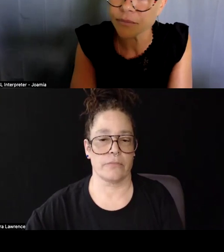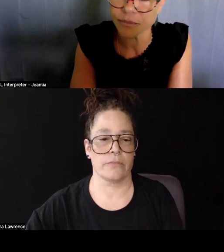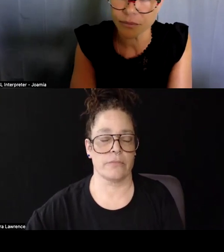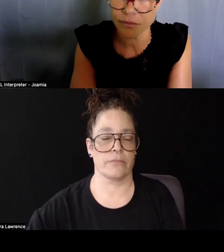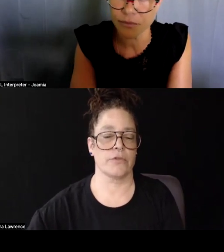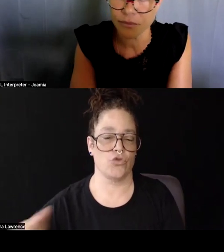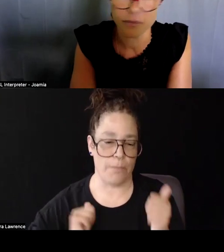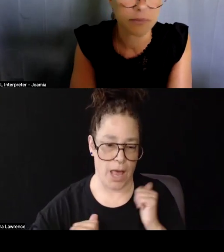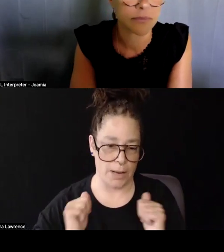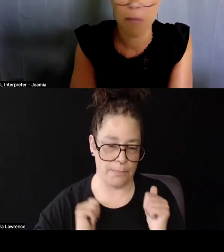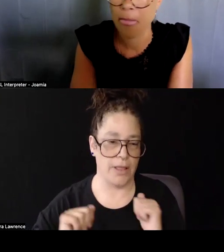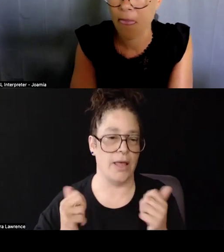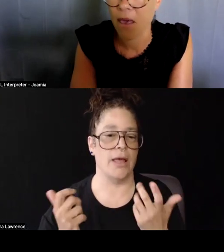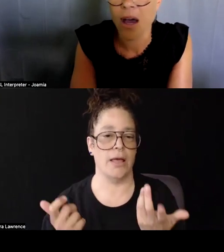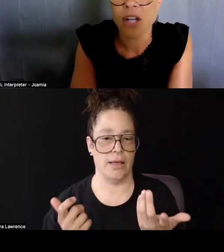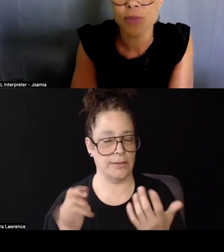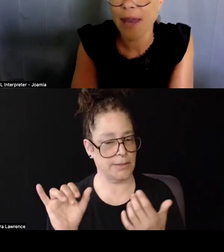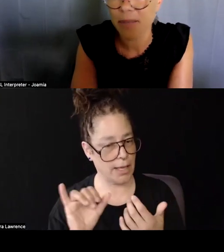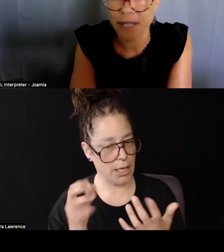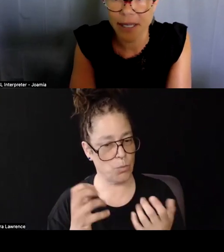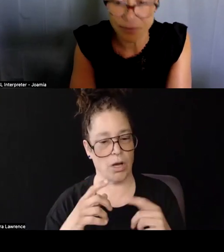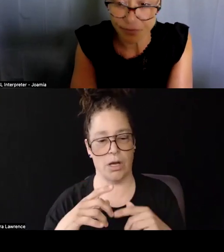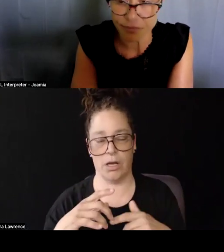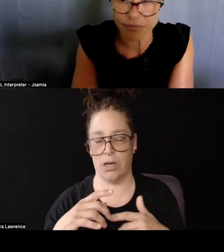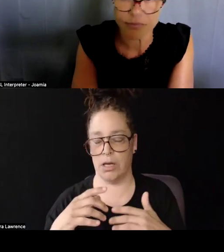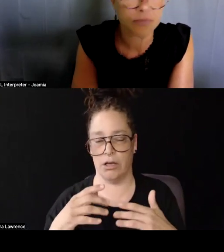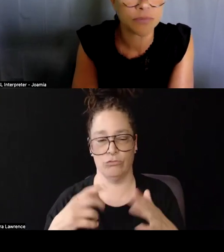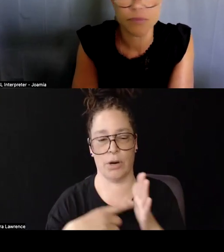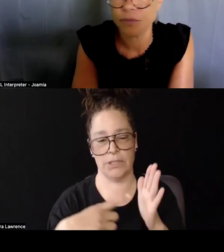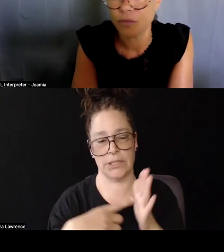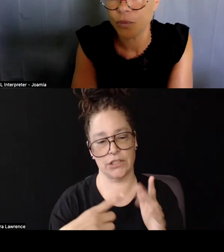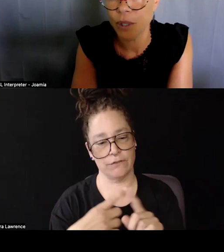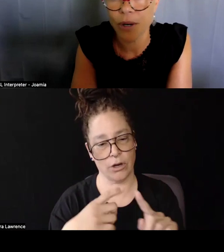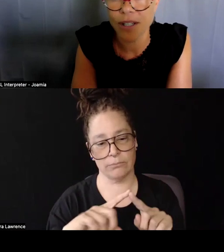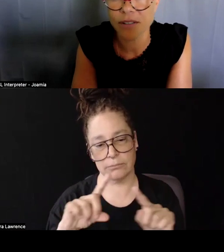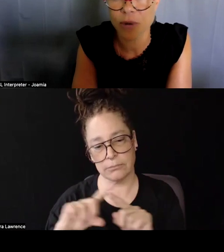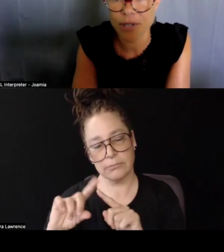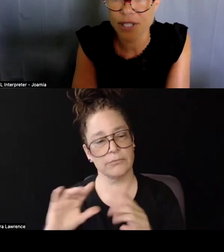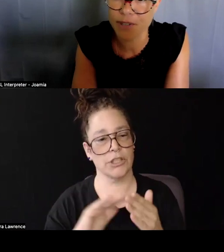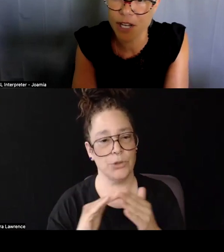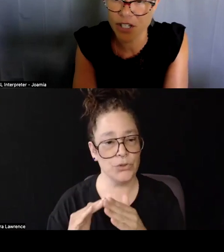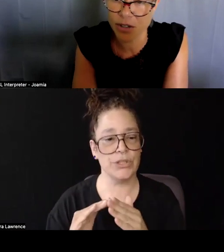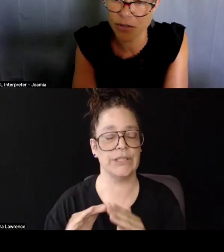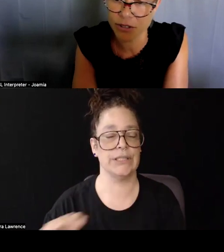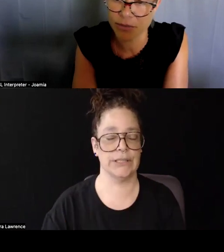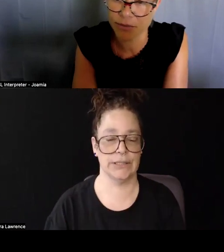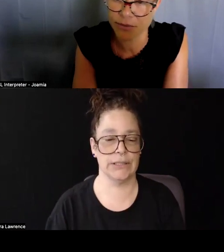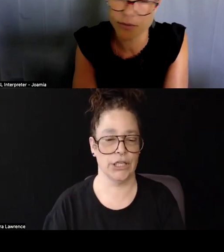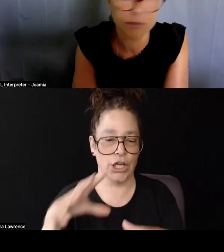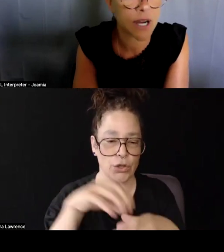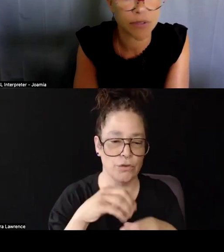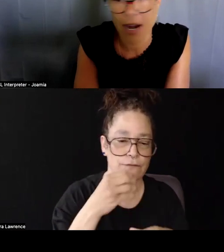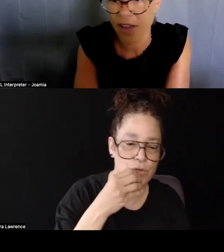Dramatic play. We want representation